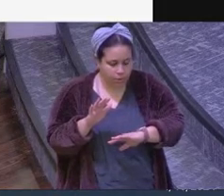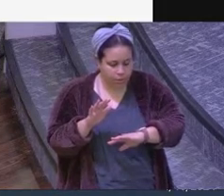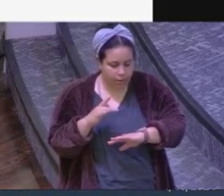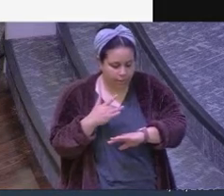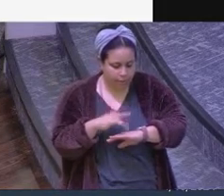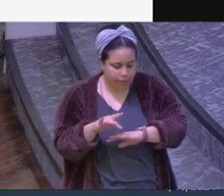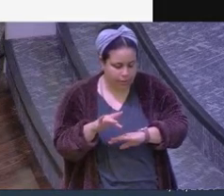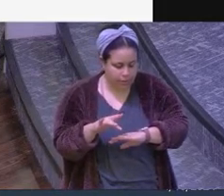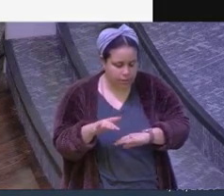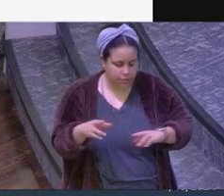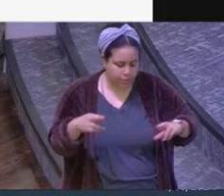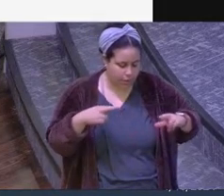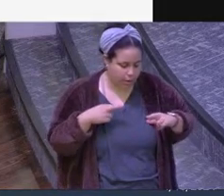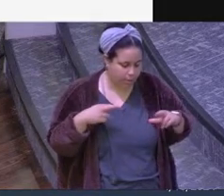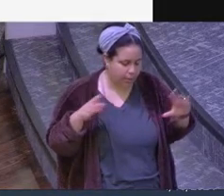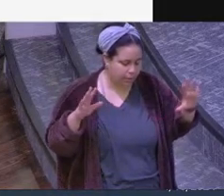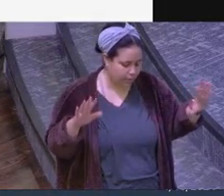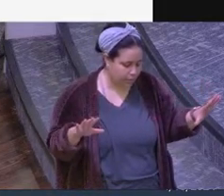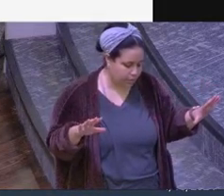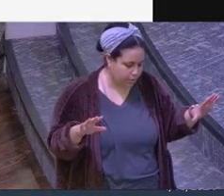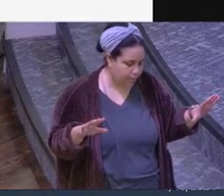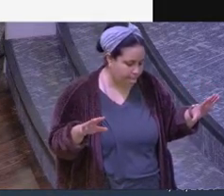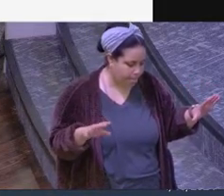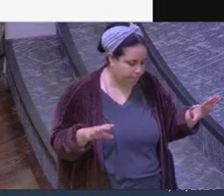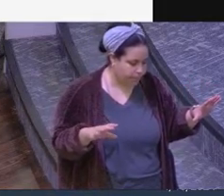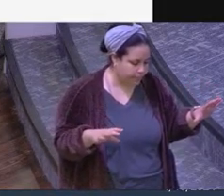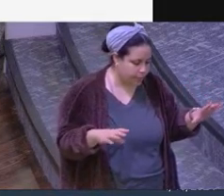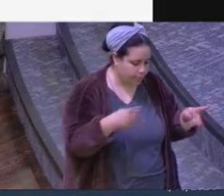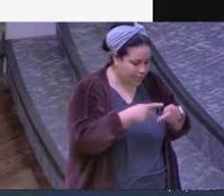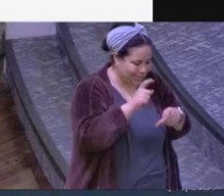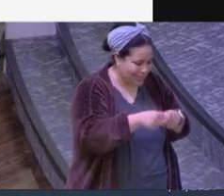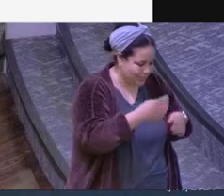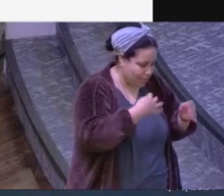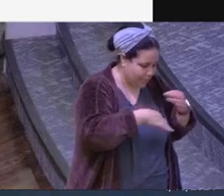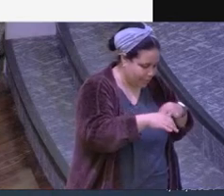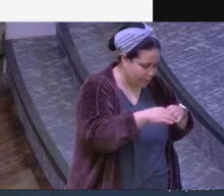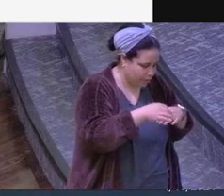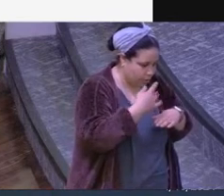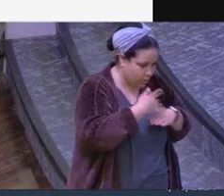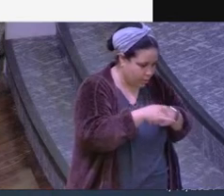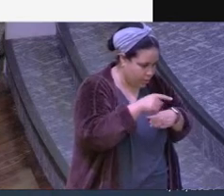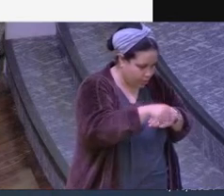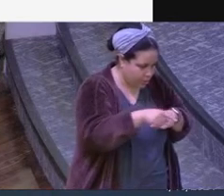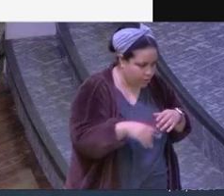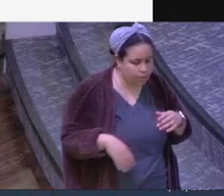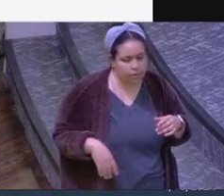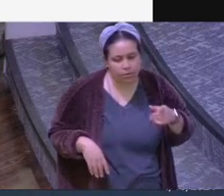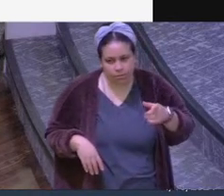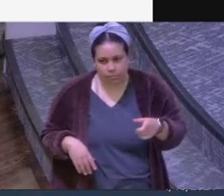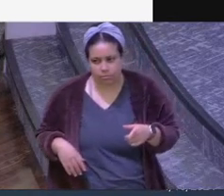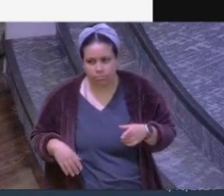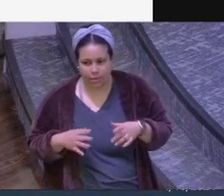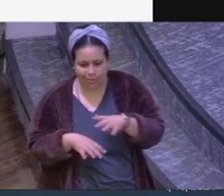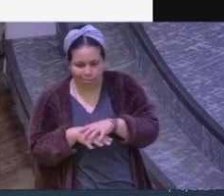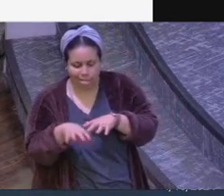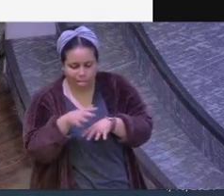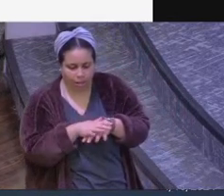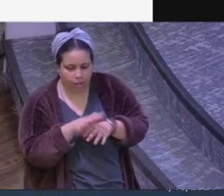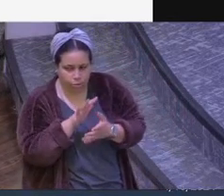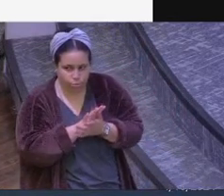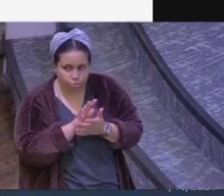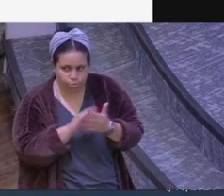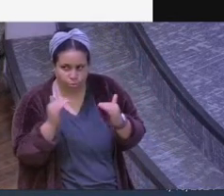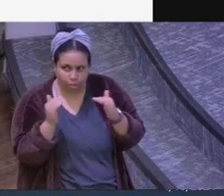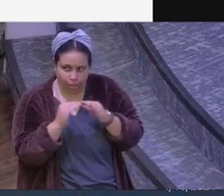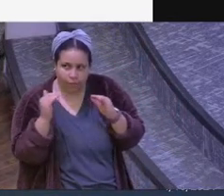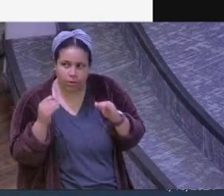or retirement. So I do want to point out, you know, those positions, we didn't eliminate those. They just kind of were collapsed into the school level. But